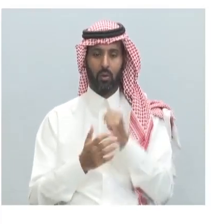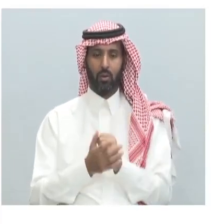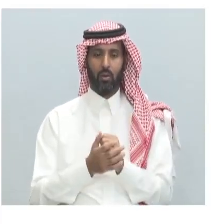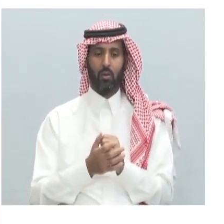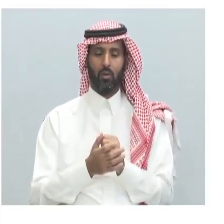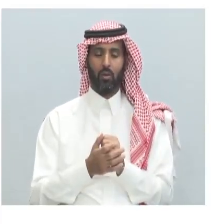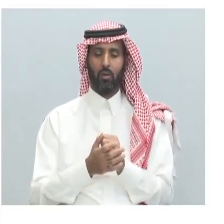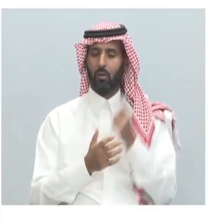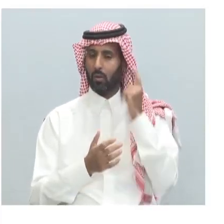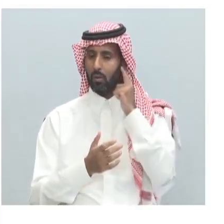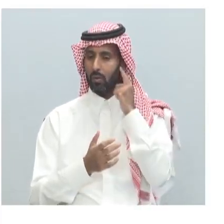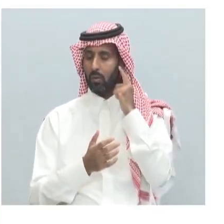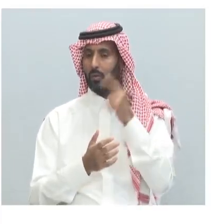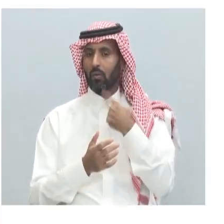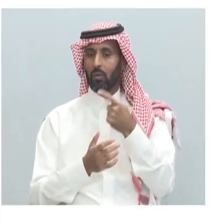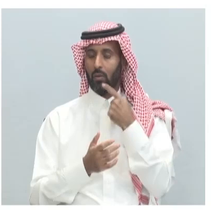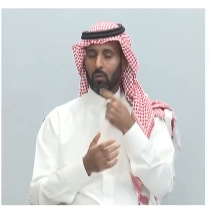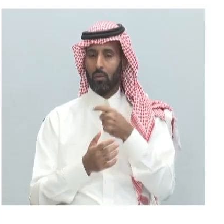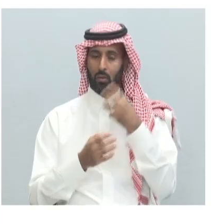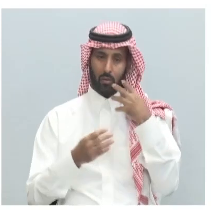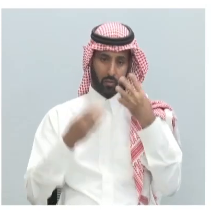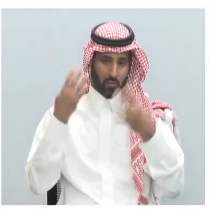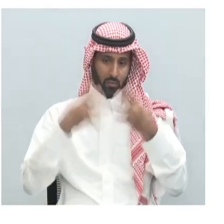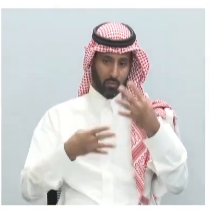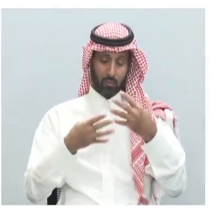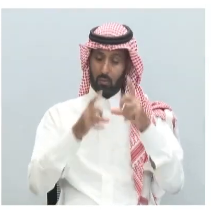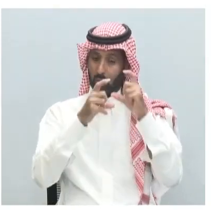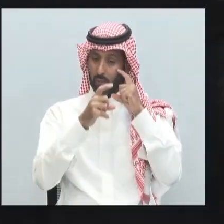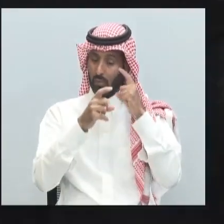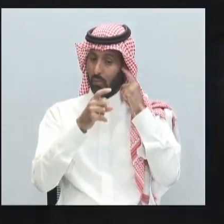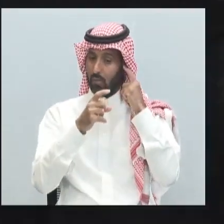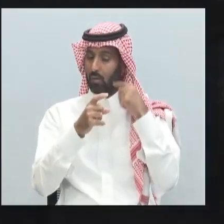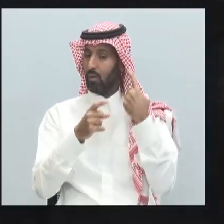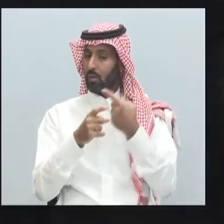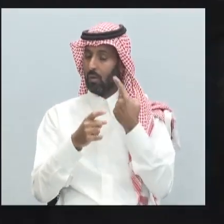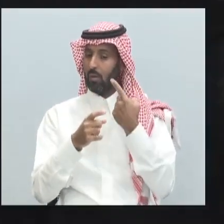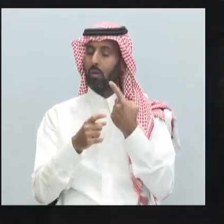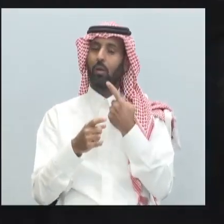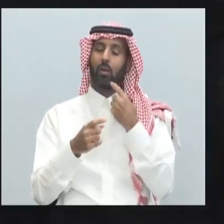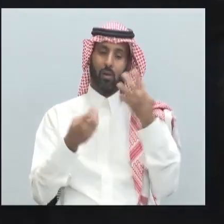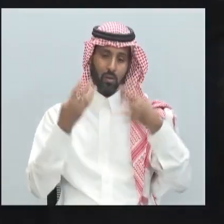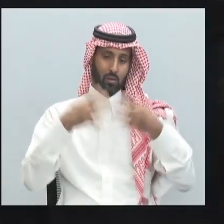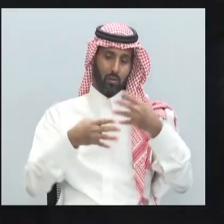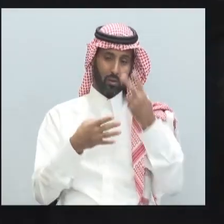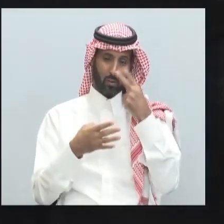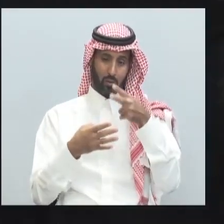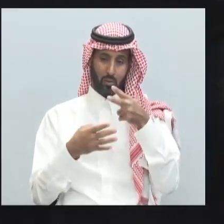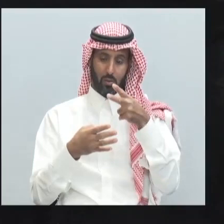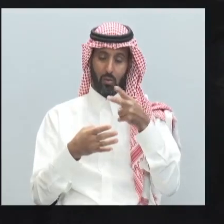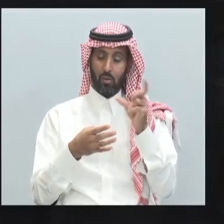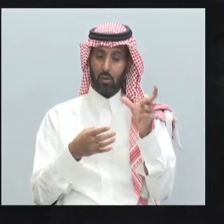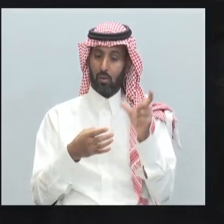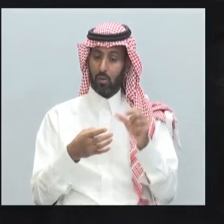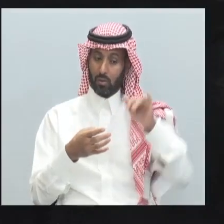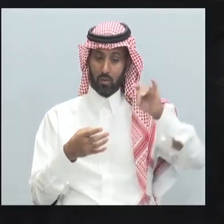Number one, listen, say, and match. Listen, say, and match. Okay, you